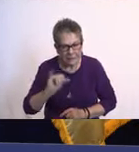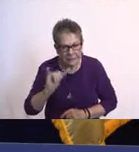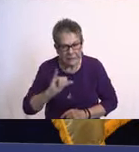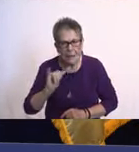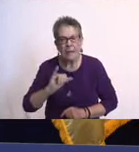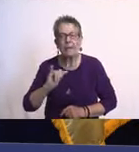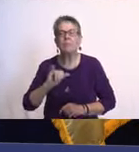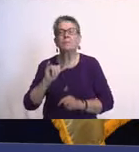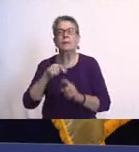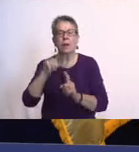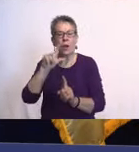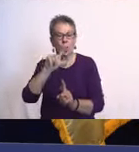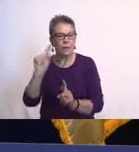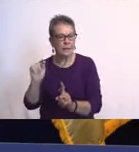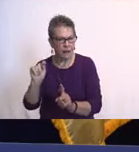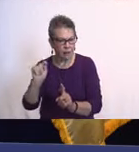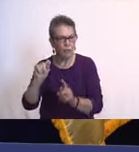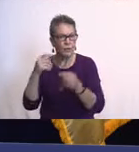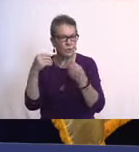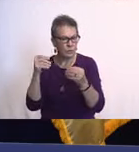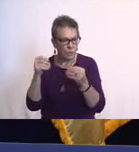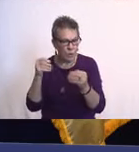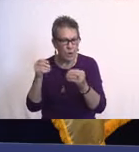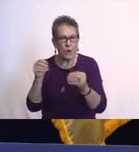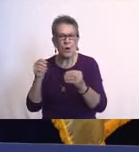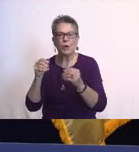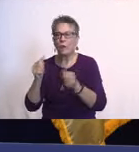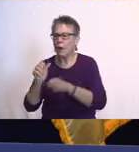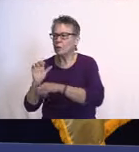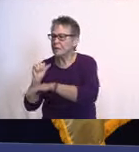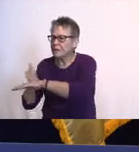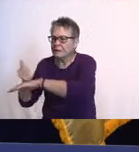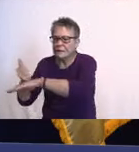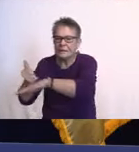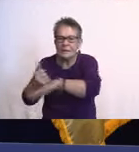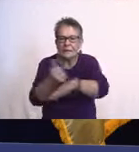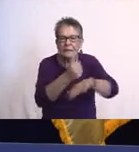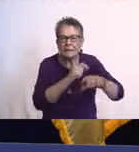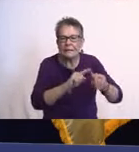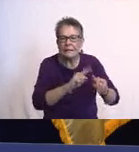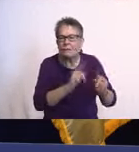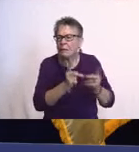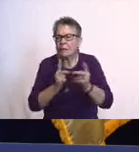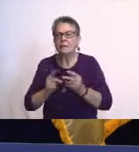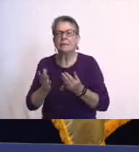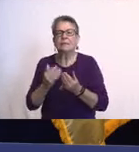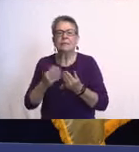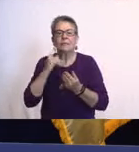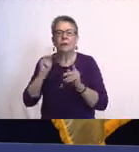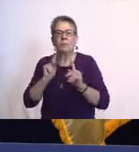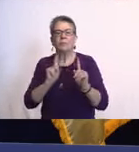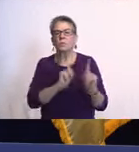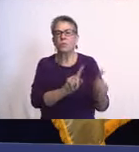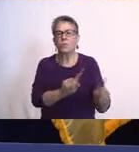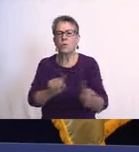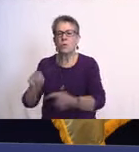extremely accessible. Now we need those who have postponed their booster shots or their second doses or their third doses